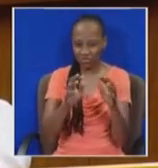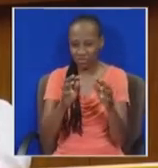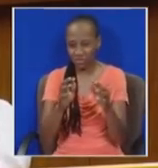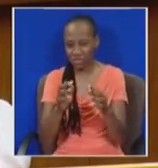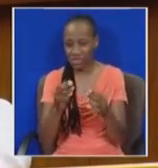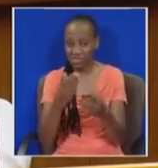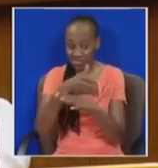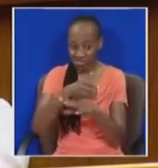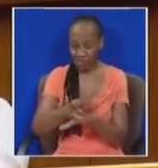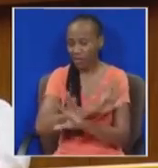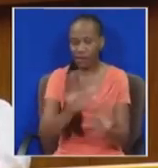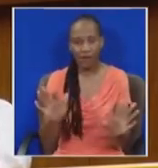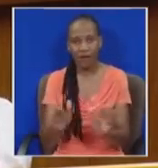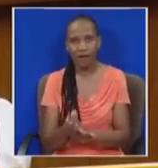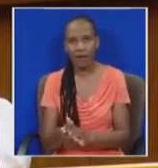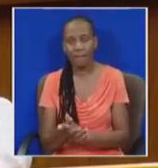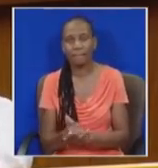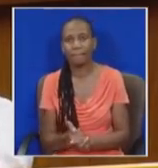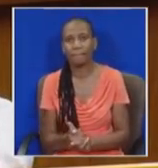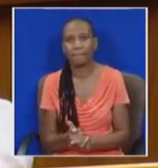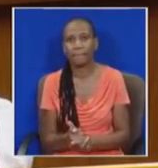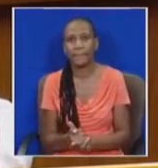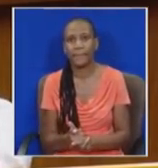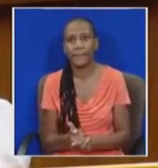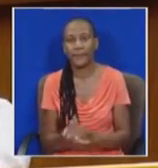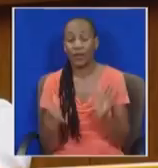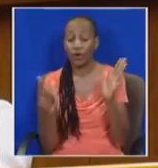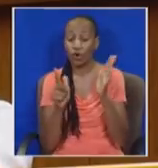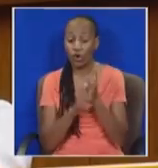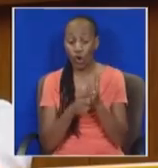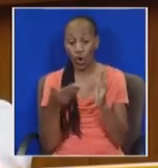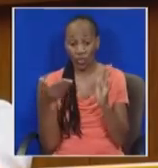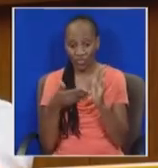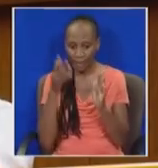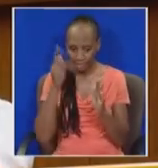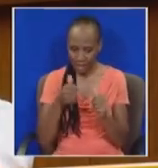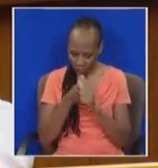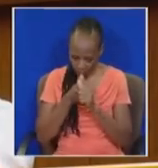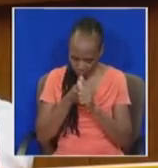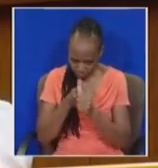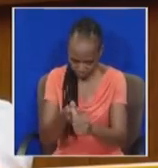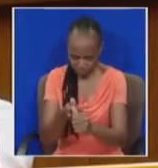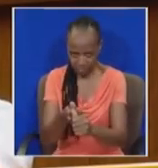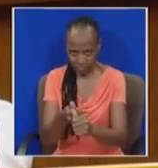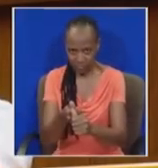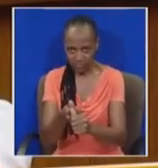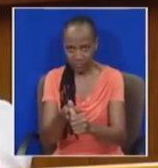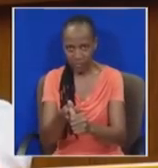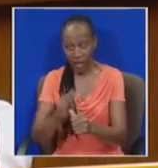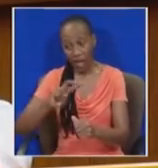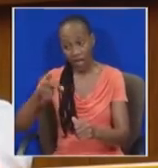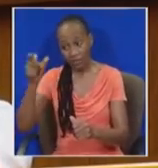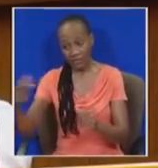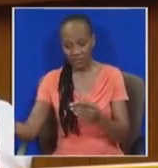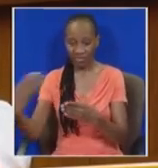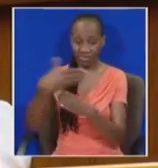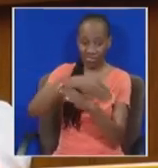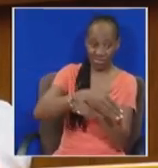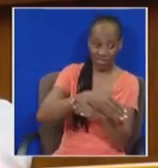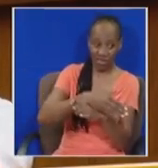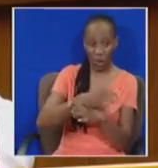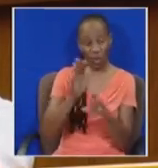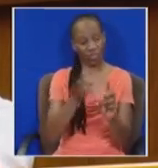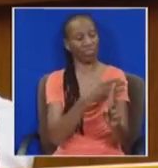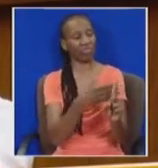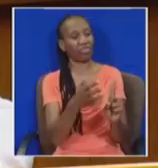of these individuals, amasela. The law must be allowed to take its course without special treatment for